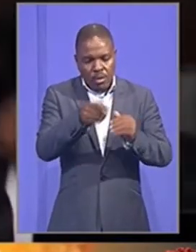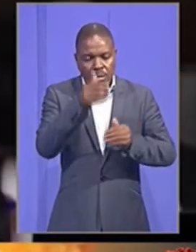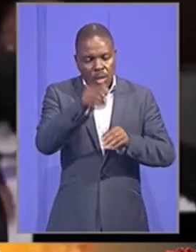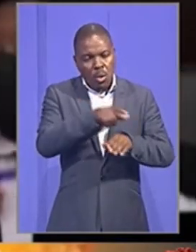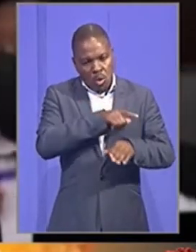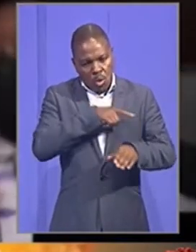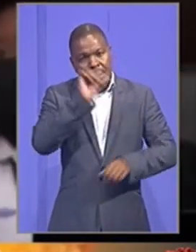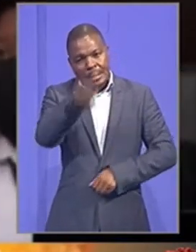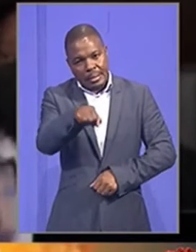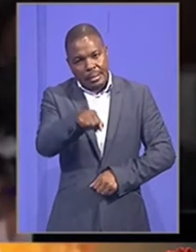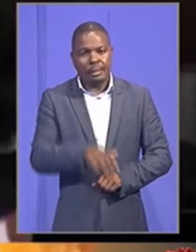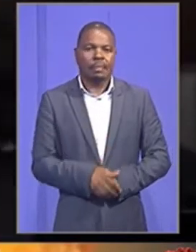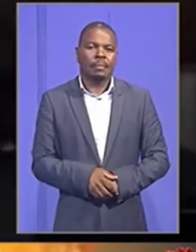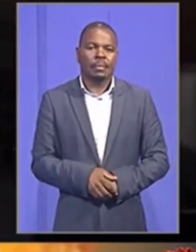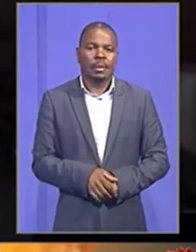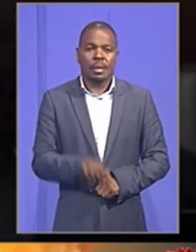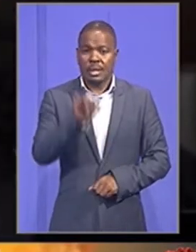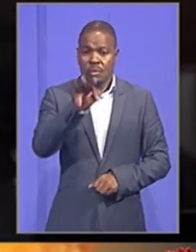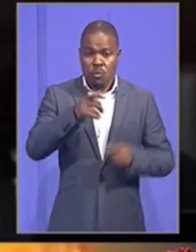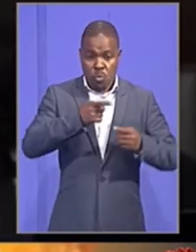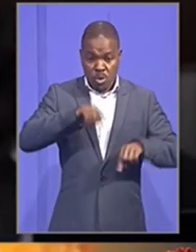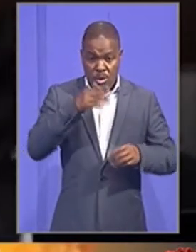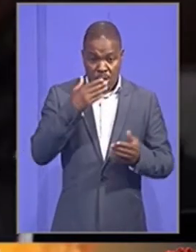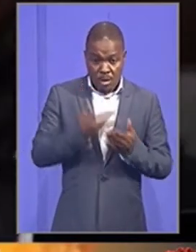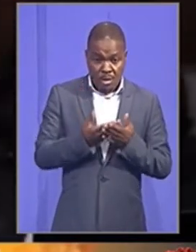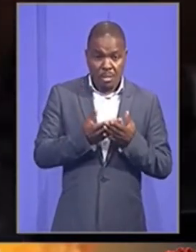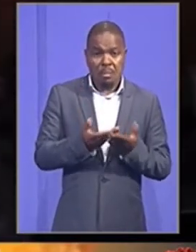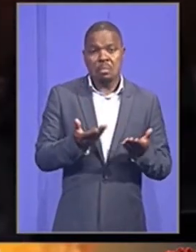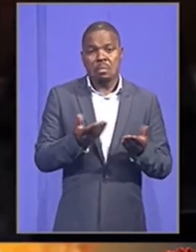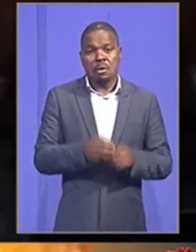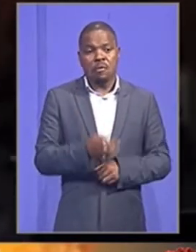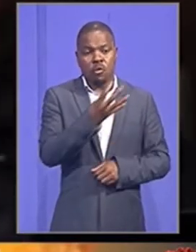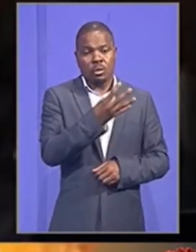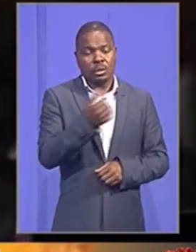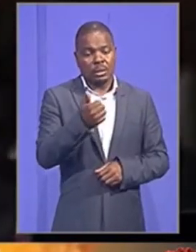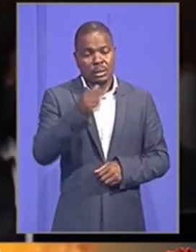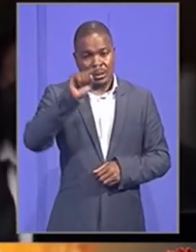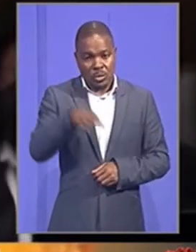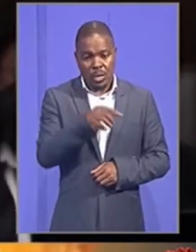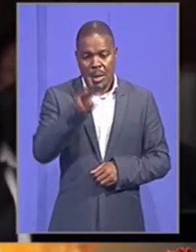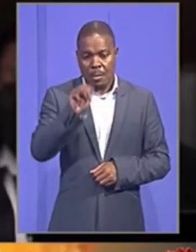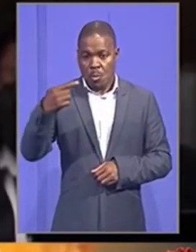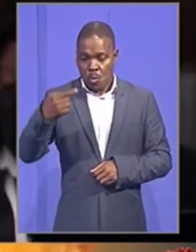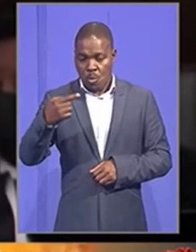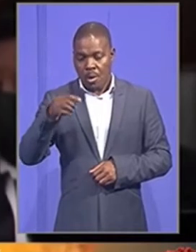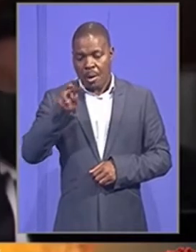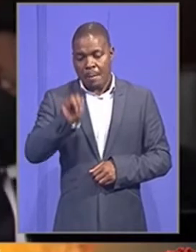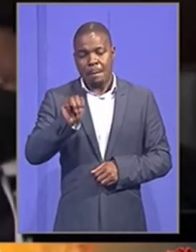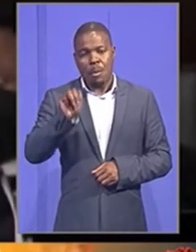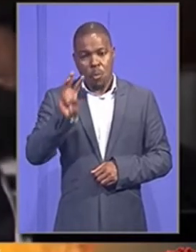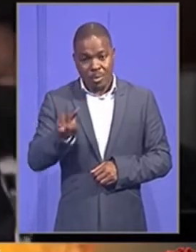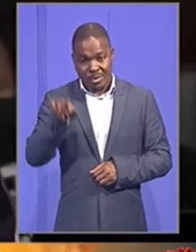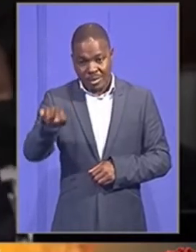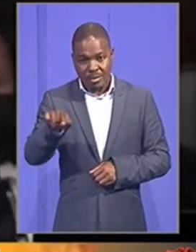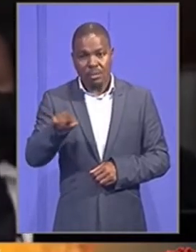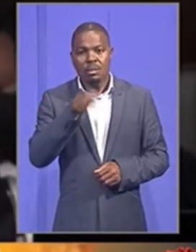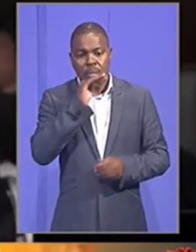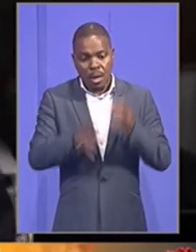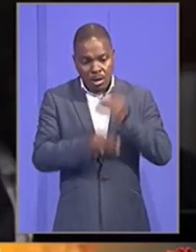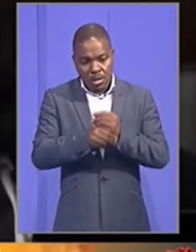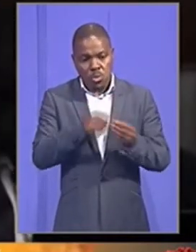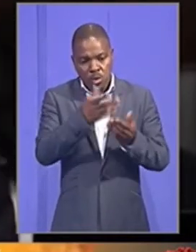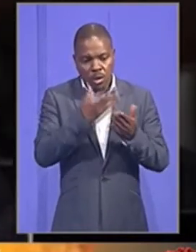And in particular, if we are able to acquire 4,000 to 6,000 megawatts additional energy for Eskom, then we create